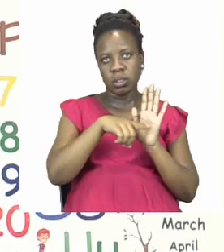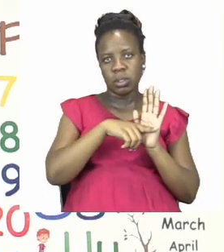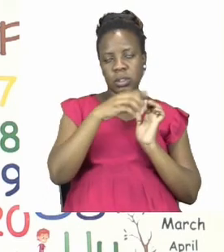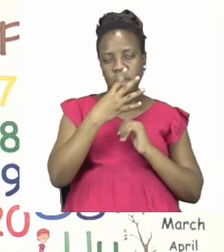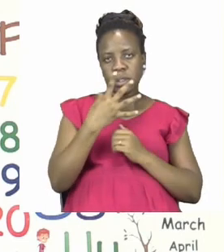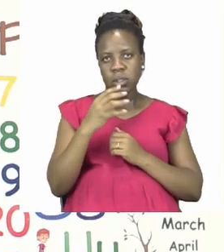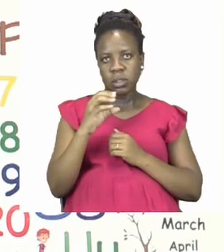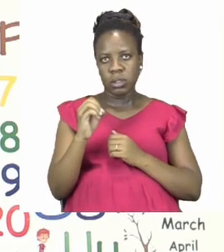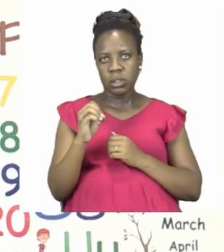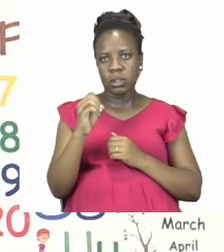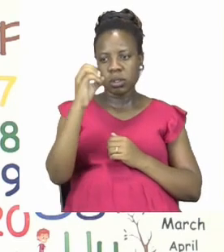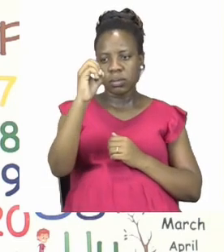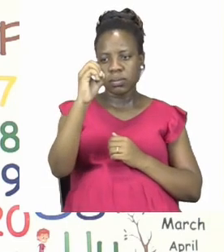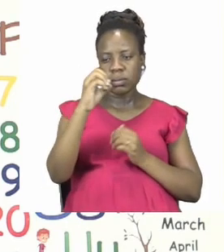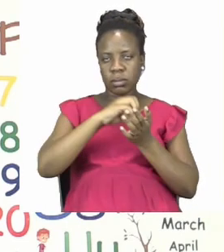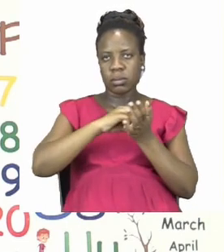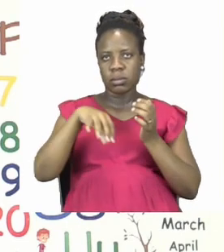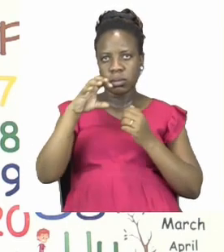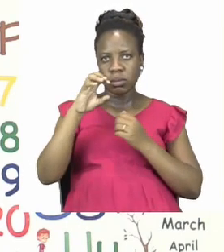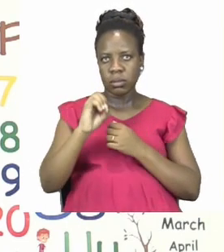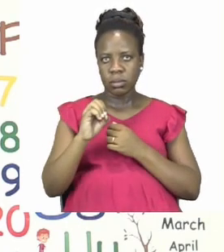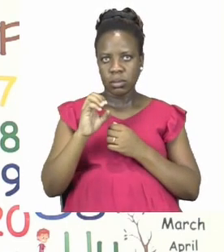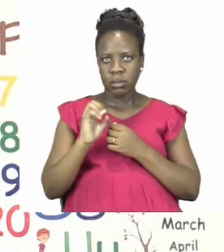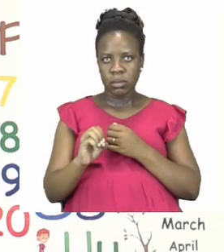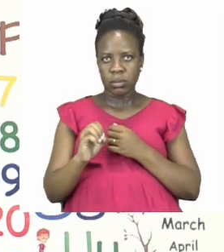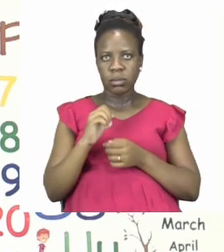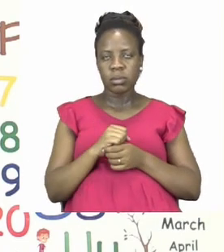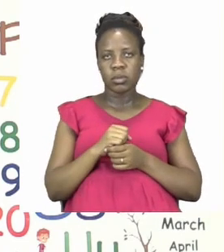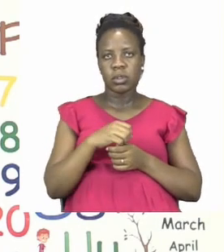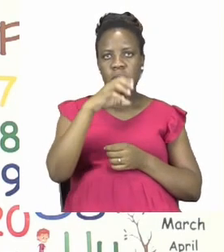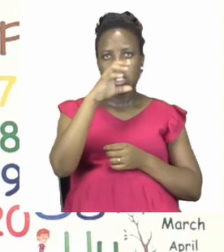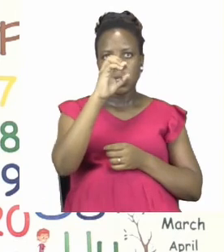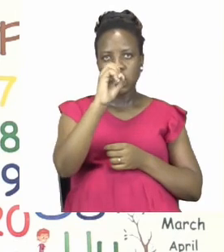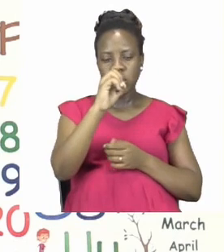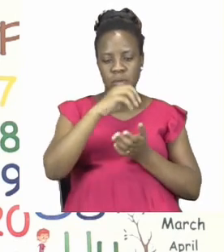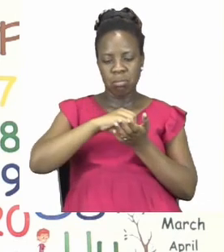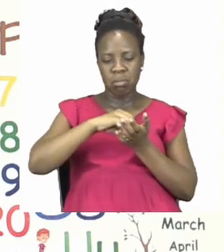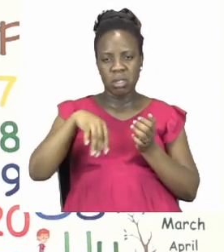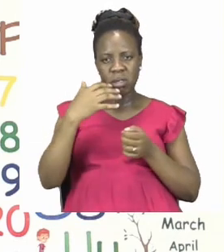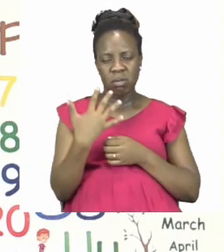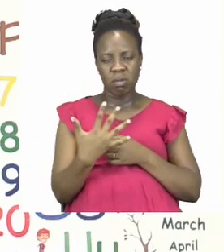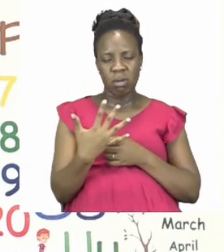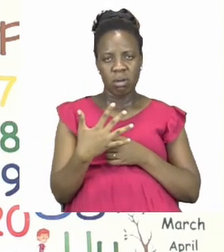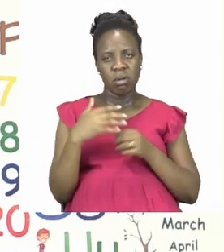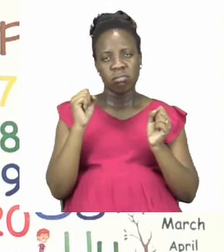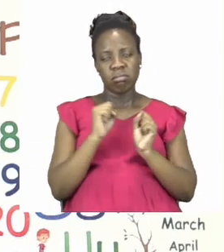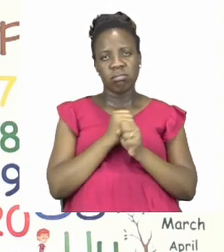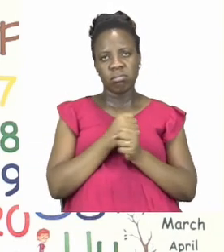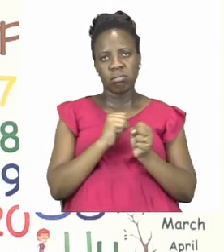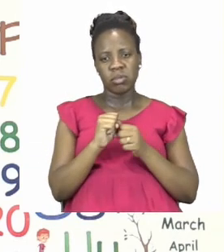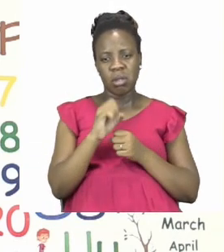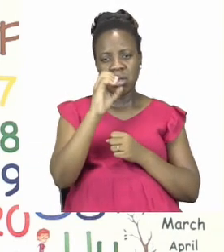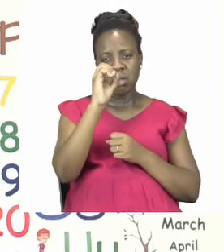0. Then we say 0 minus 5. Now because 0 is on top,